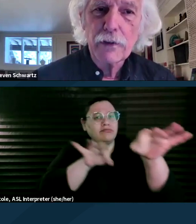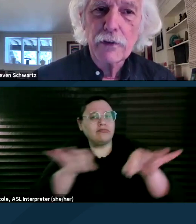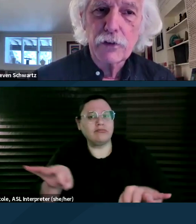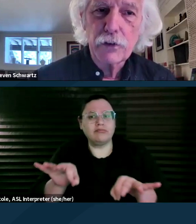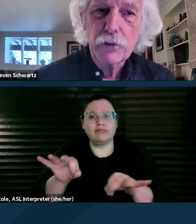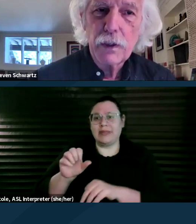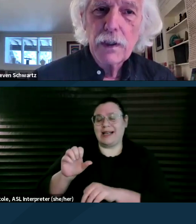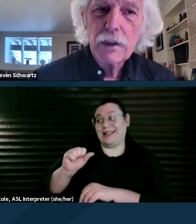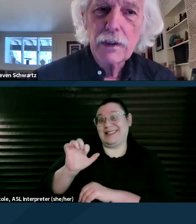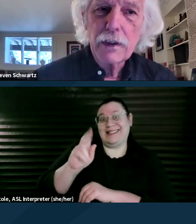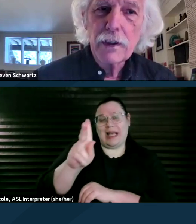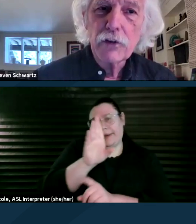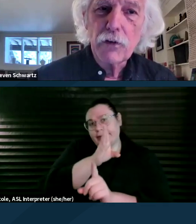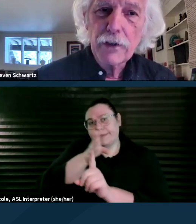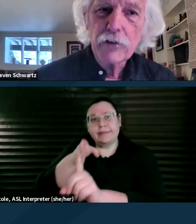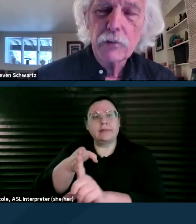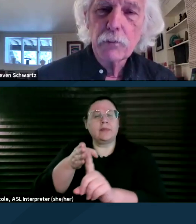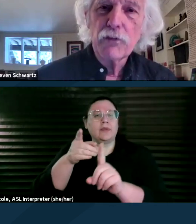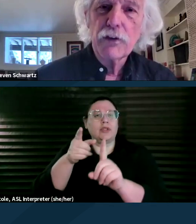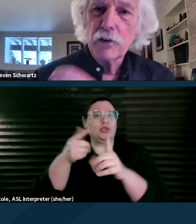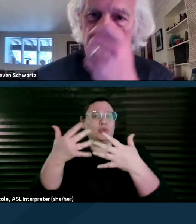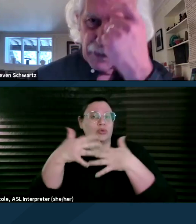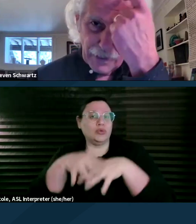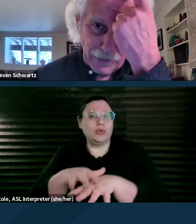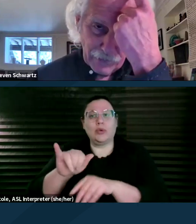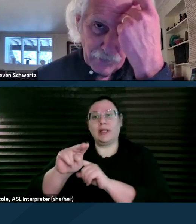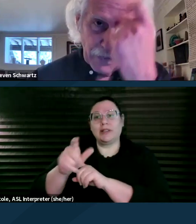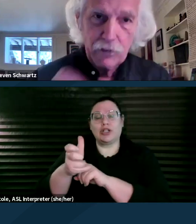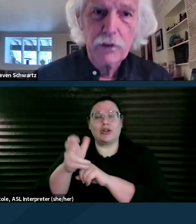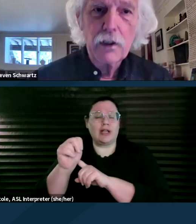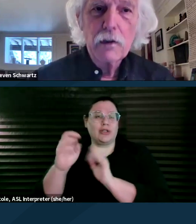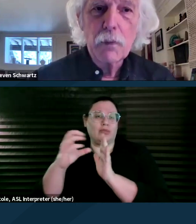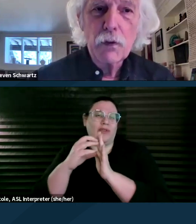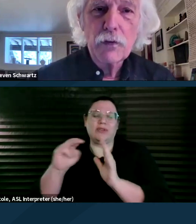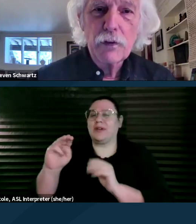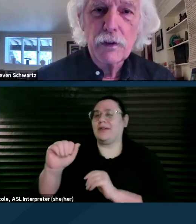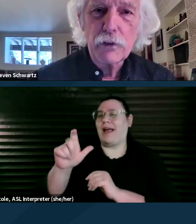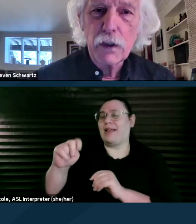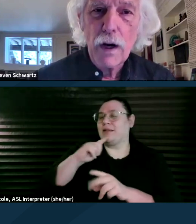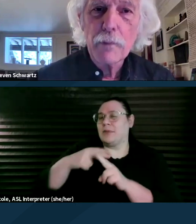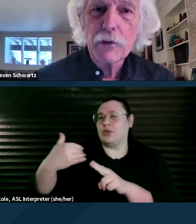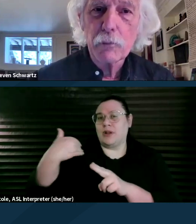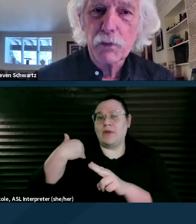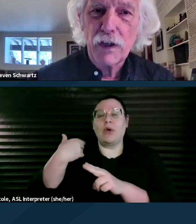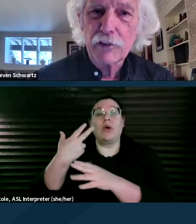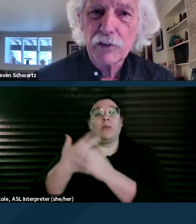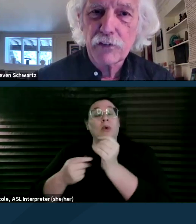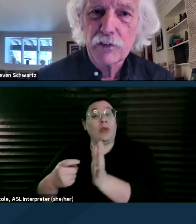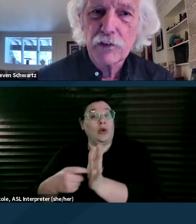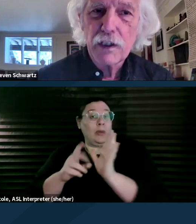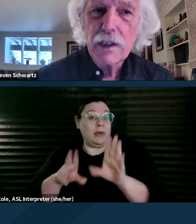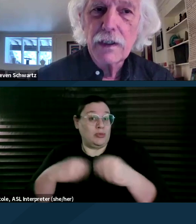are directed to the integration provisions that Allison mentioned, both the requirement to